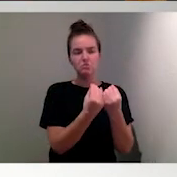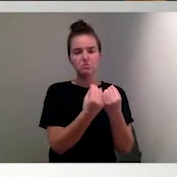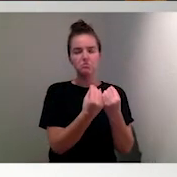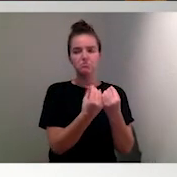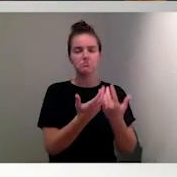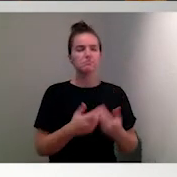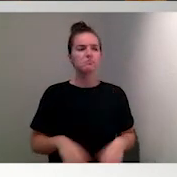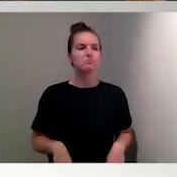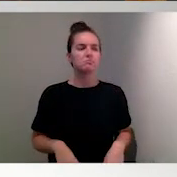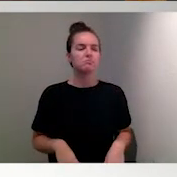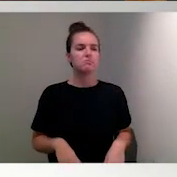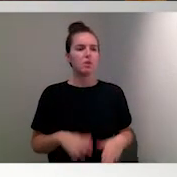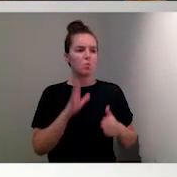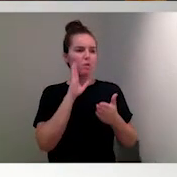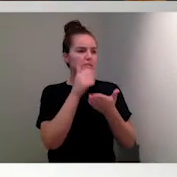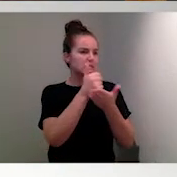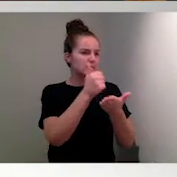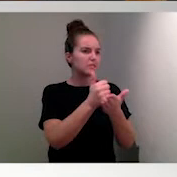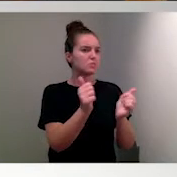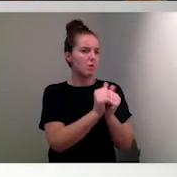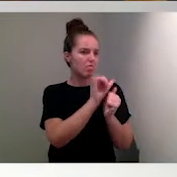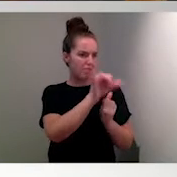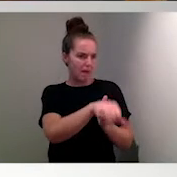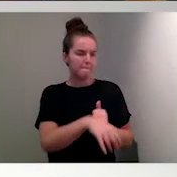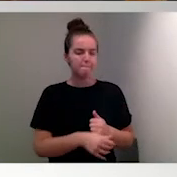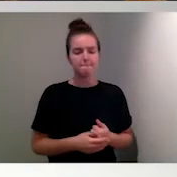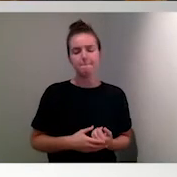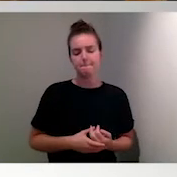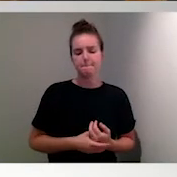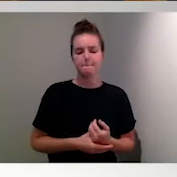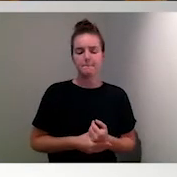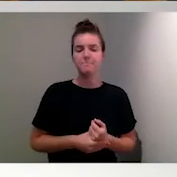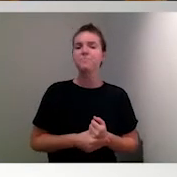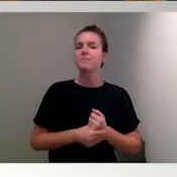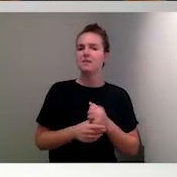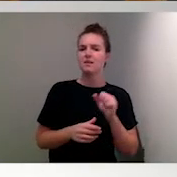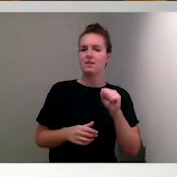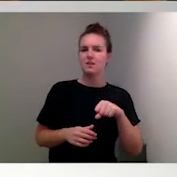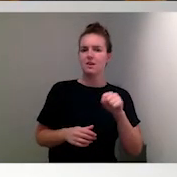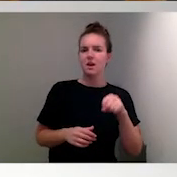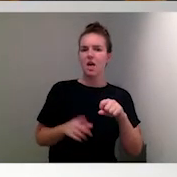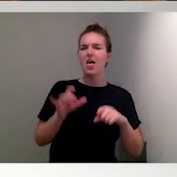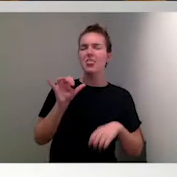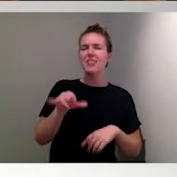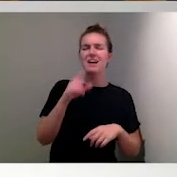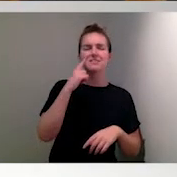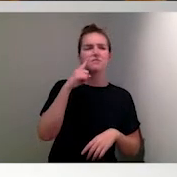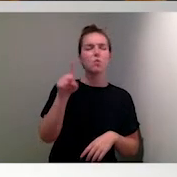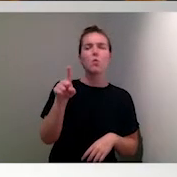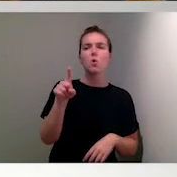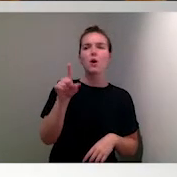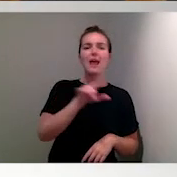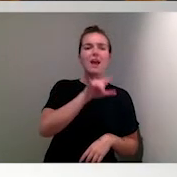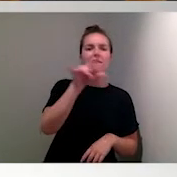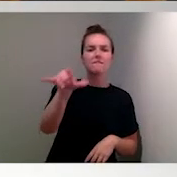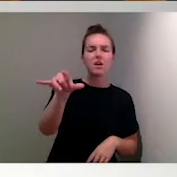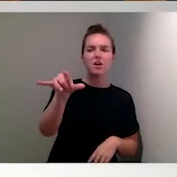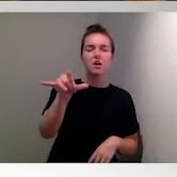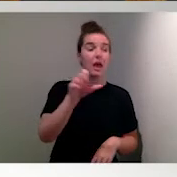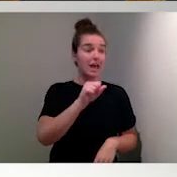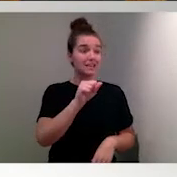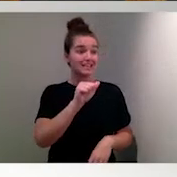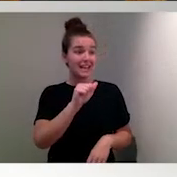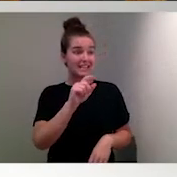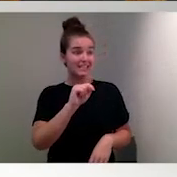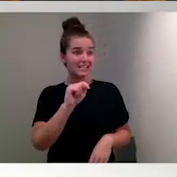that. Yeah, that's for, like for airfare, Oh. cruises. Oh, SATH. For disabled people. Yeah,